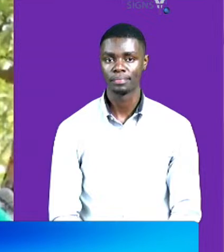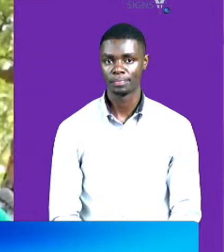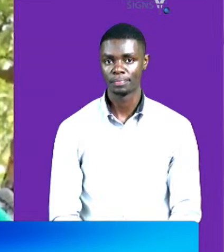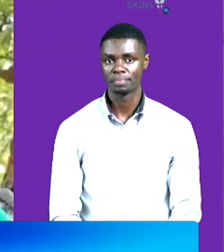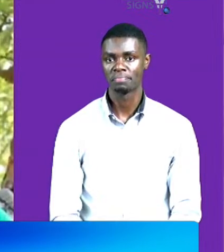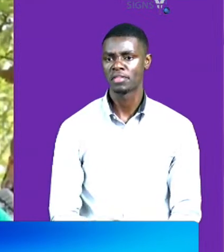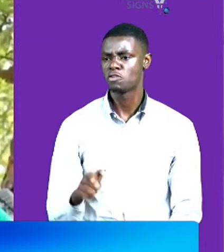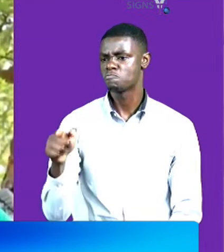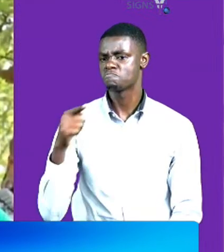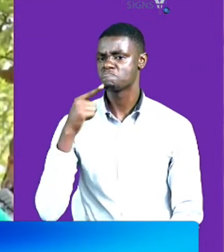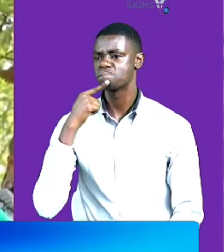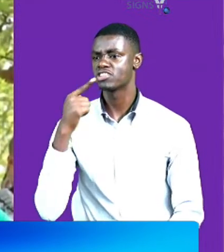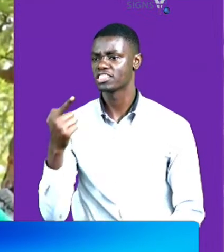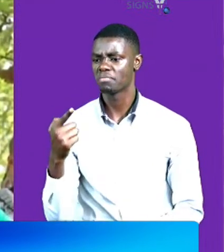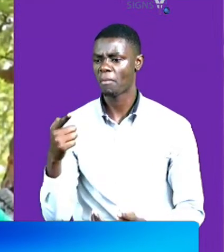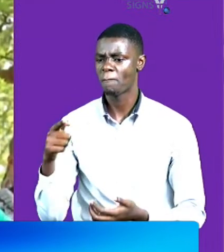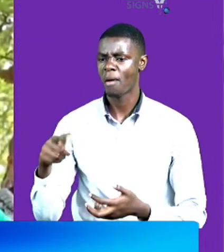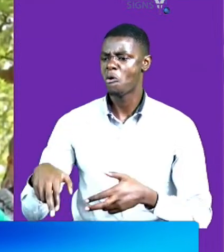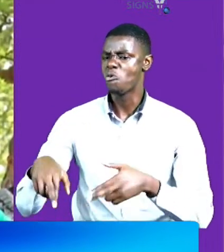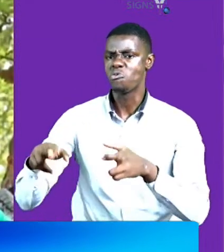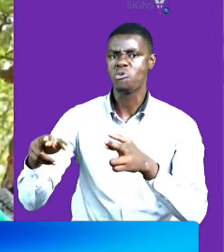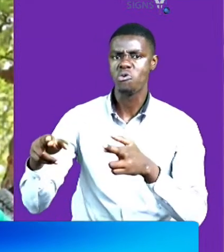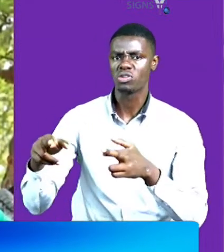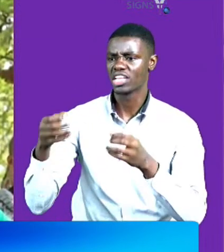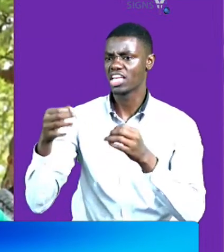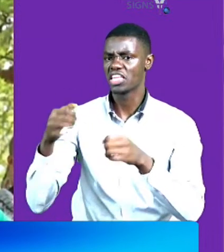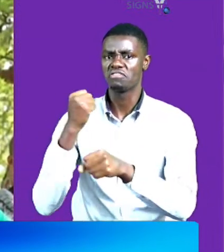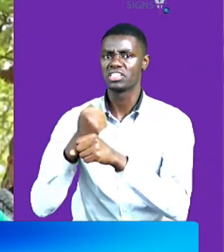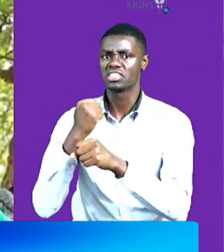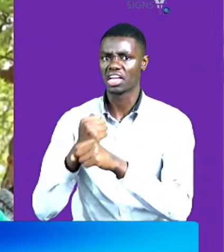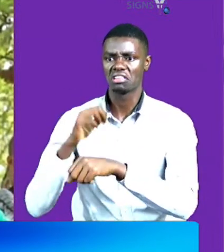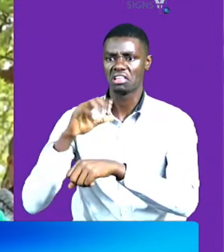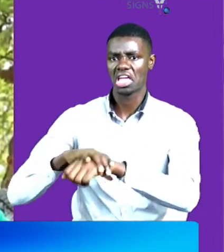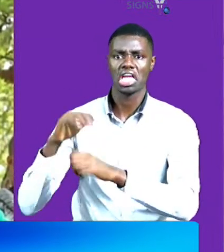Wale wanasema hii barabara kama ni kazi hawapati